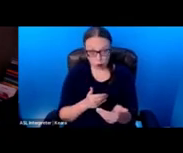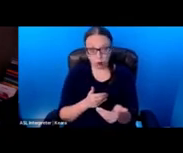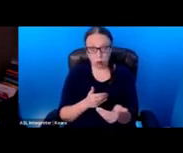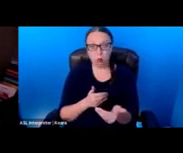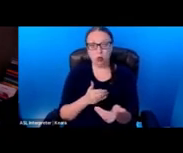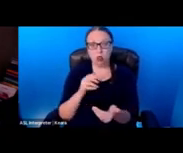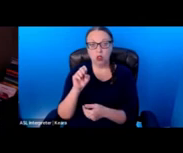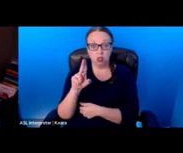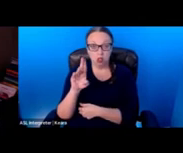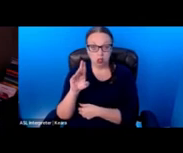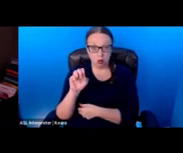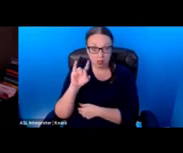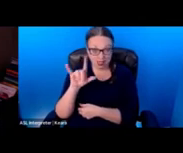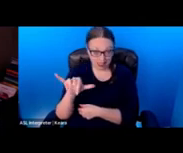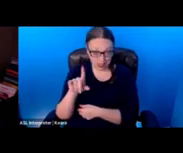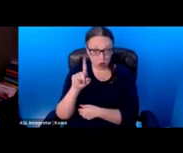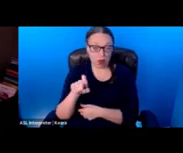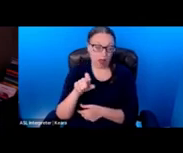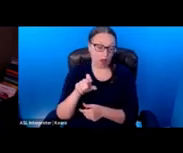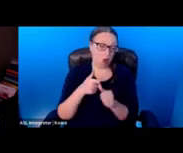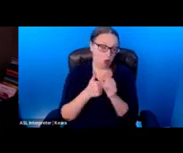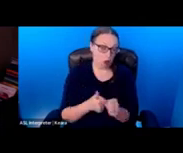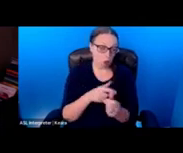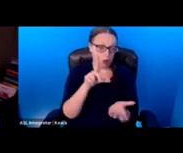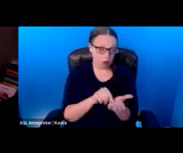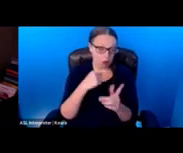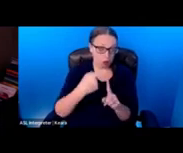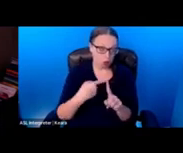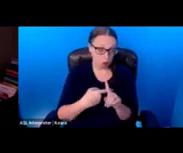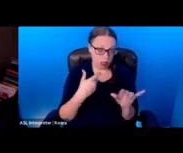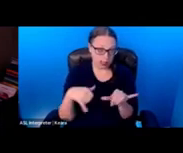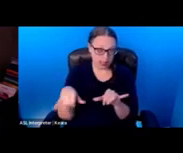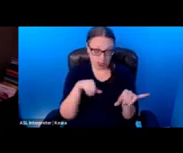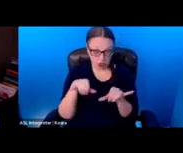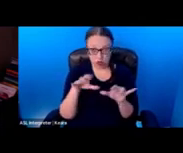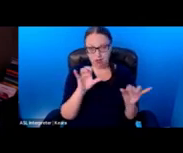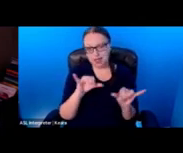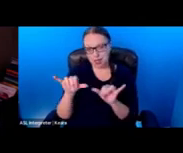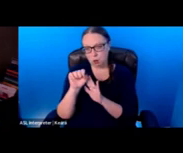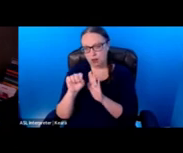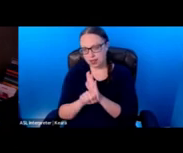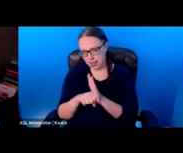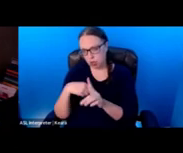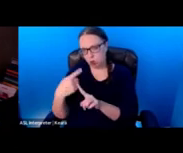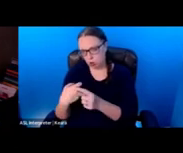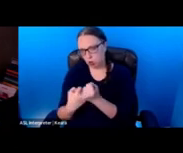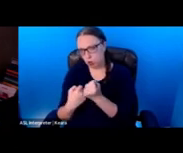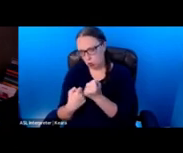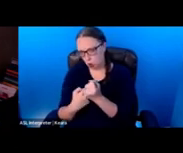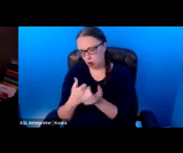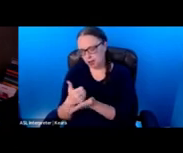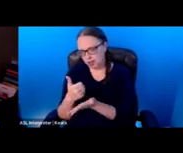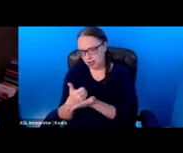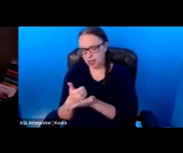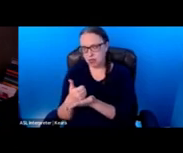one bedroom subsidy. You have to follow the published rent standard, much like you do with a state rental assistance voucher or a Section